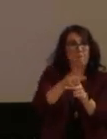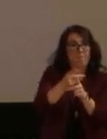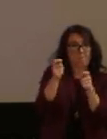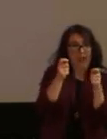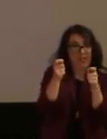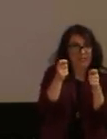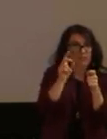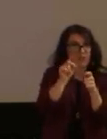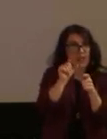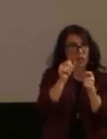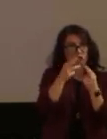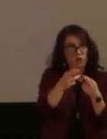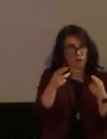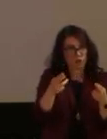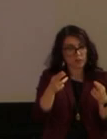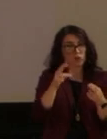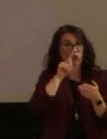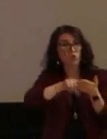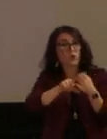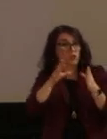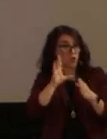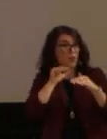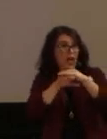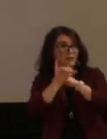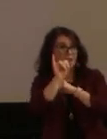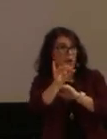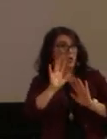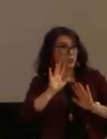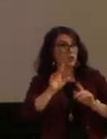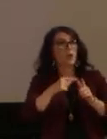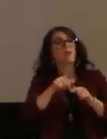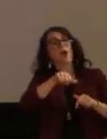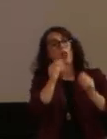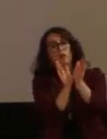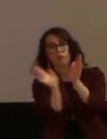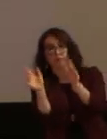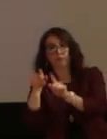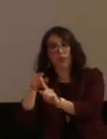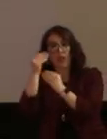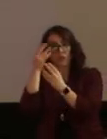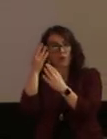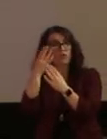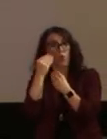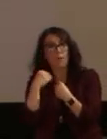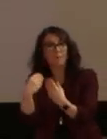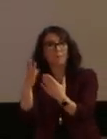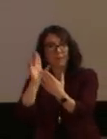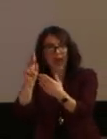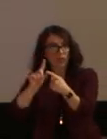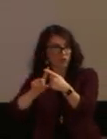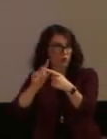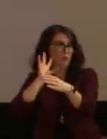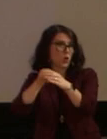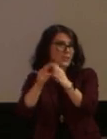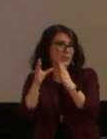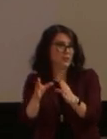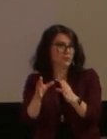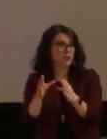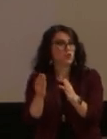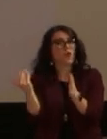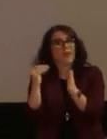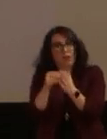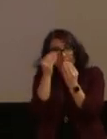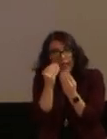which will be accessed by researchers, and on the other hand, you have information going back to participants in the return of